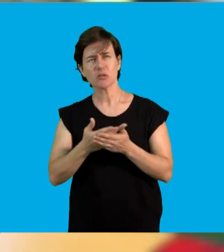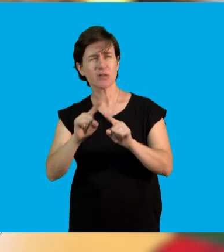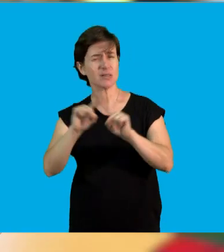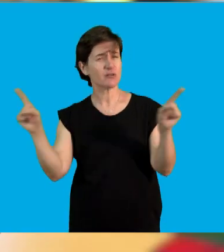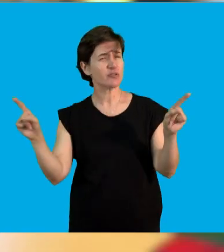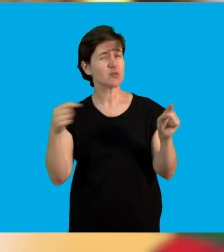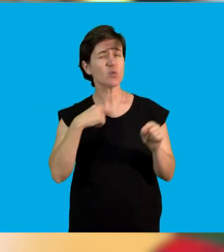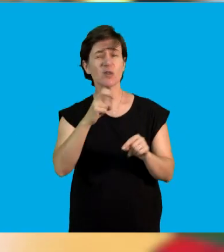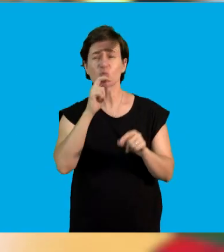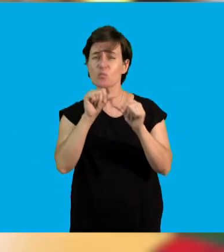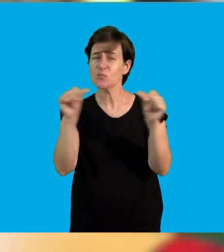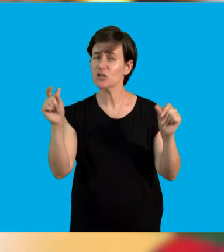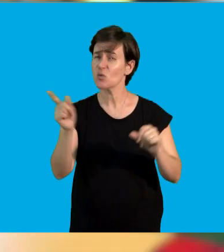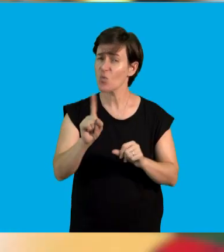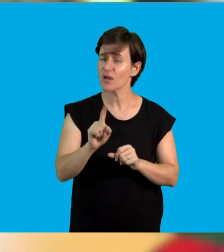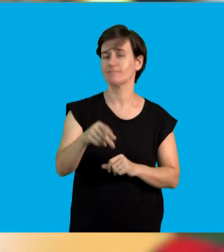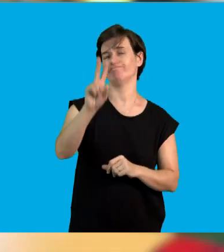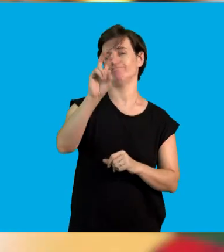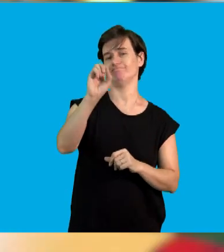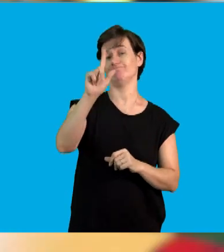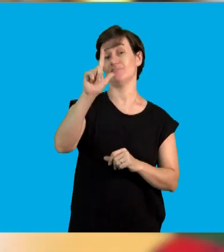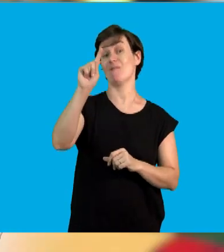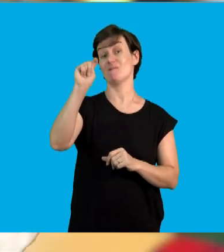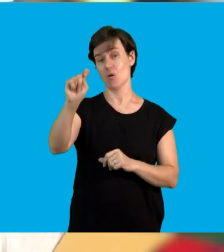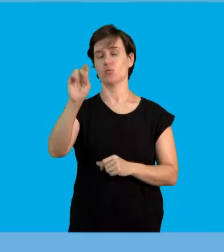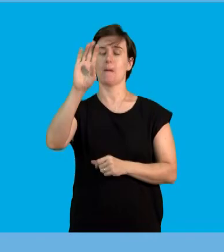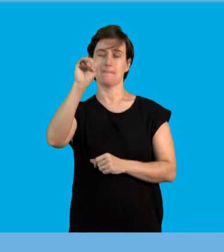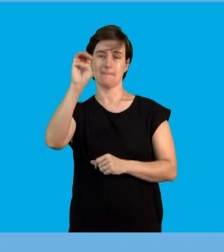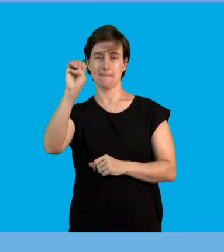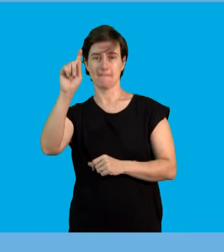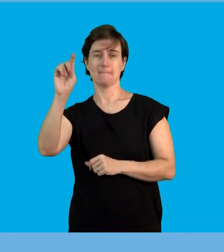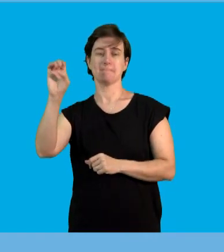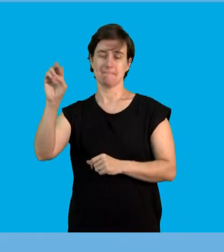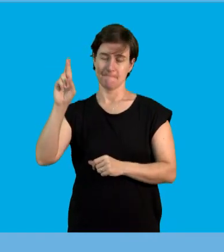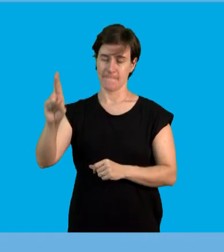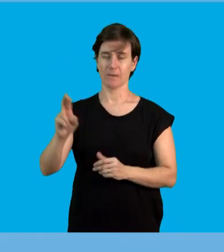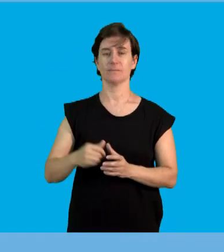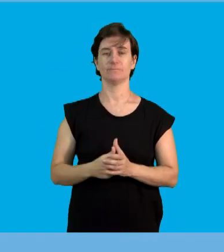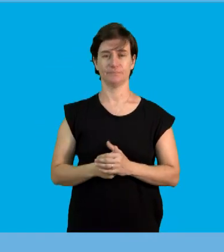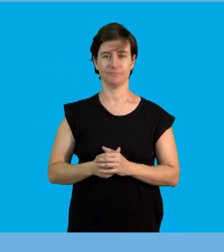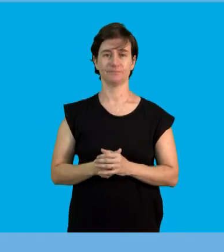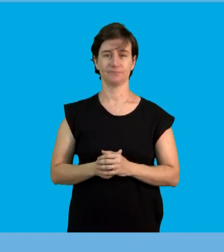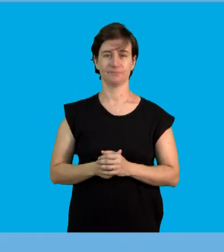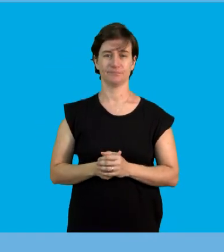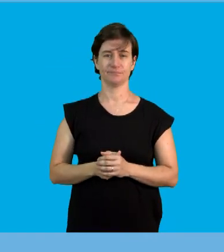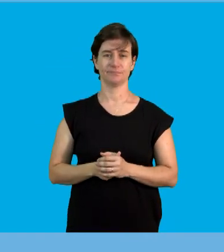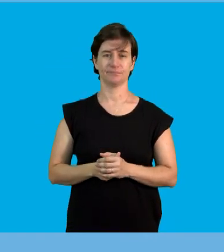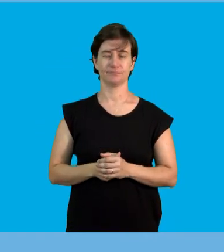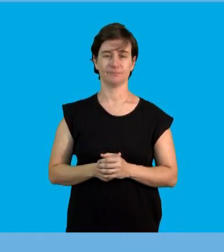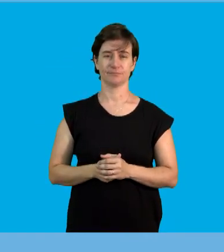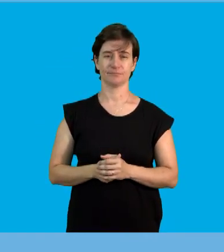our potential difference is measured by the instrument called a voltmeter. So we're using a voltmeter.